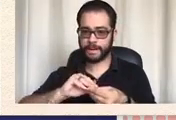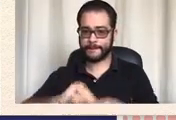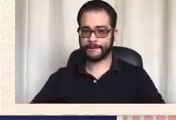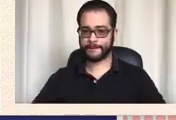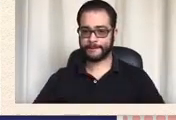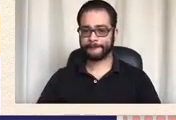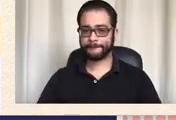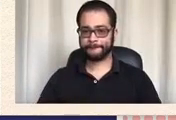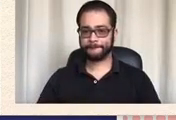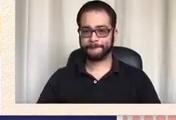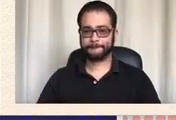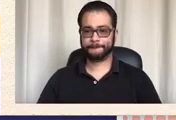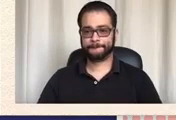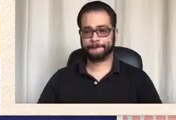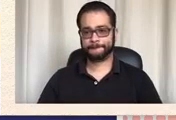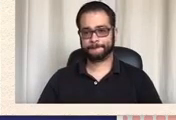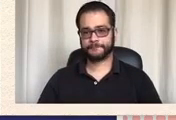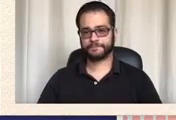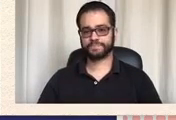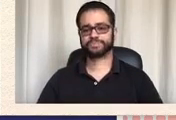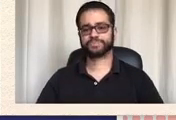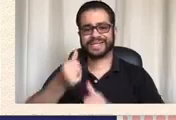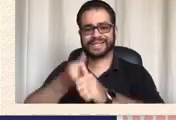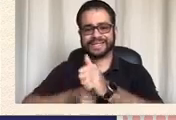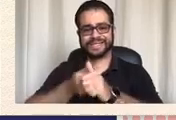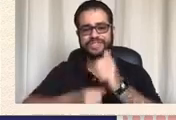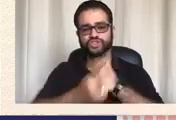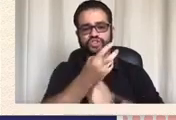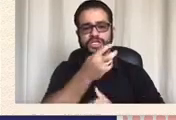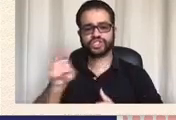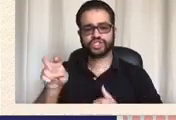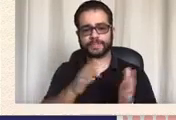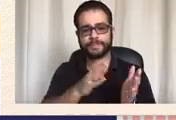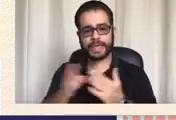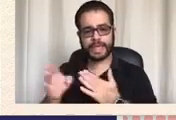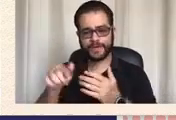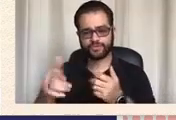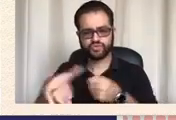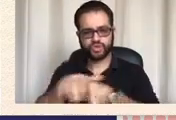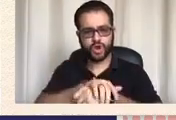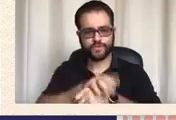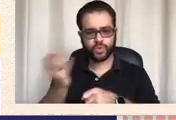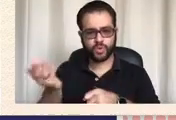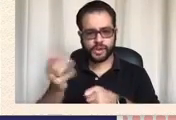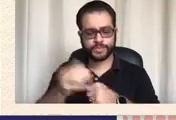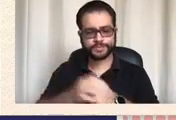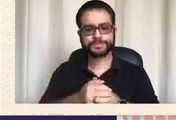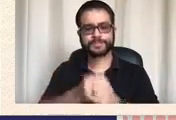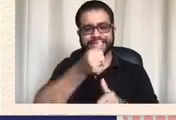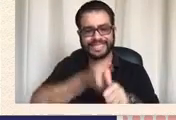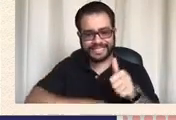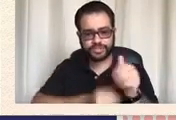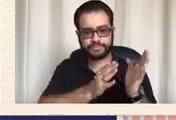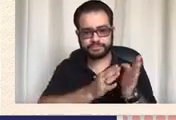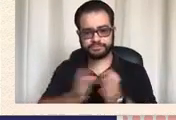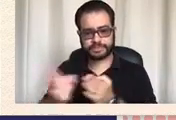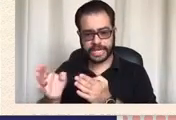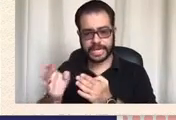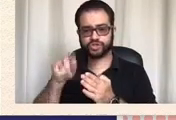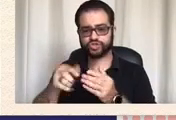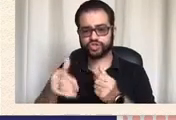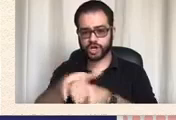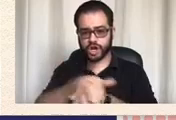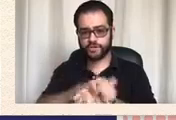So, what should each transition plan cover? Each transition plan should cover the youth's goals and supports